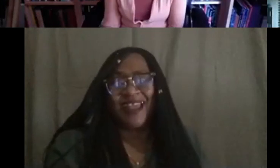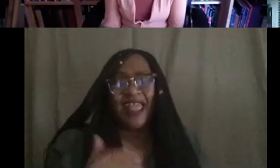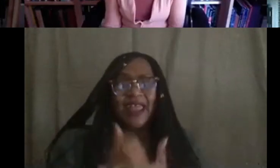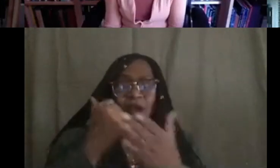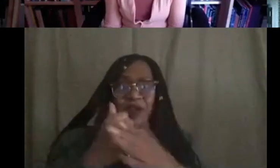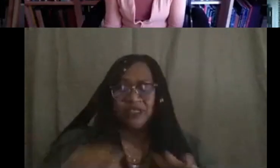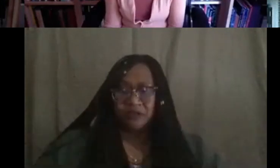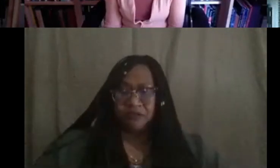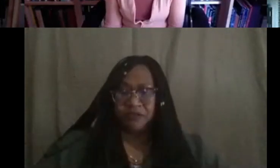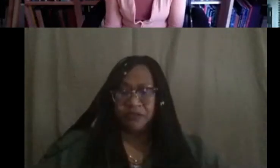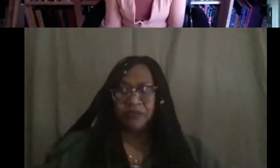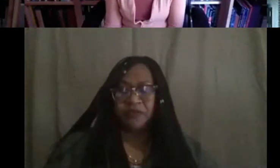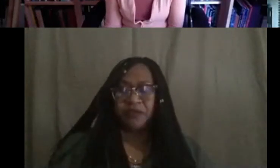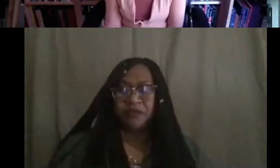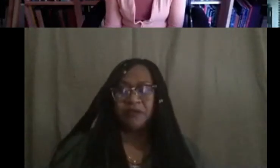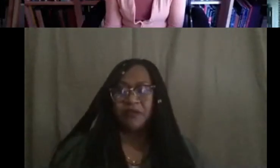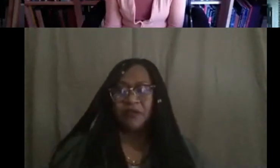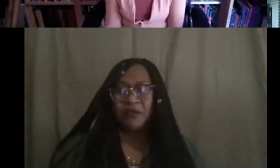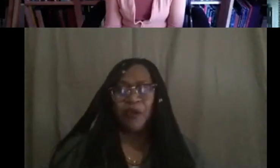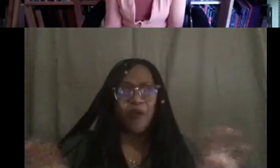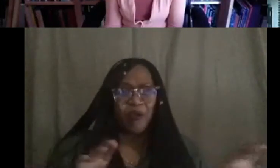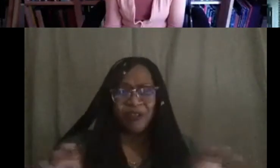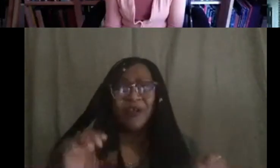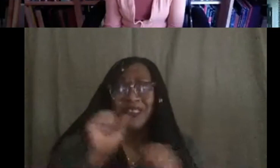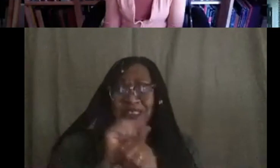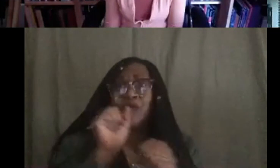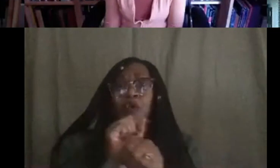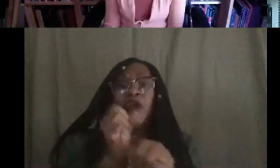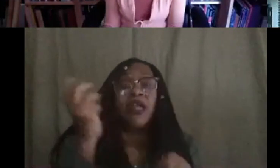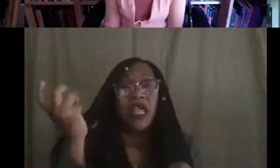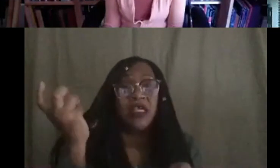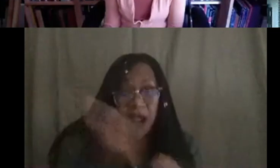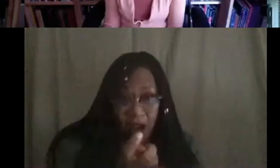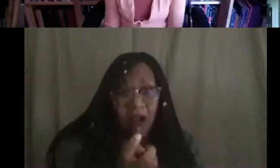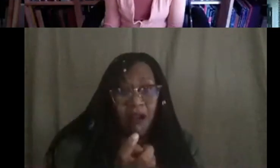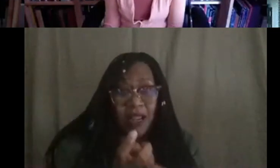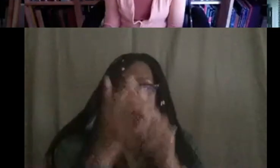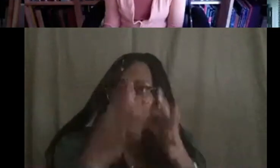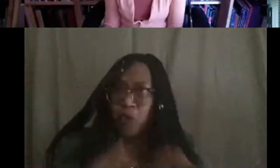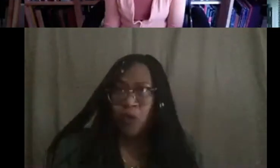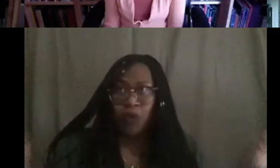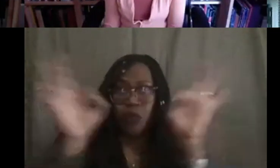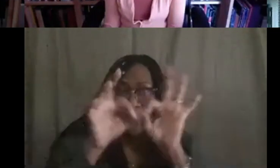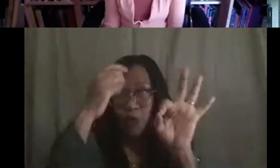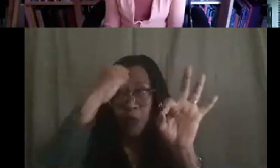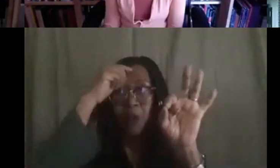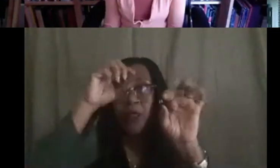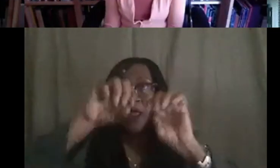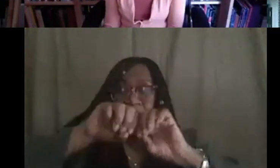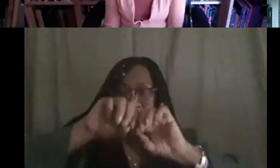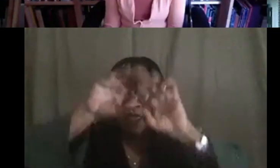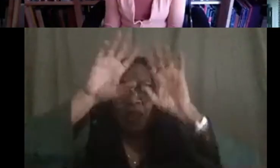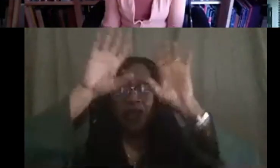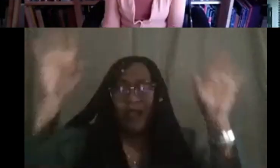and, you know, about what we're doing, because this work is rough and it's hard, and it's important to keep our minds clear, and it is often